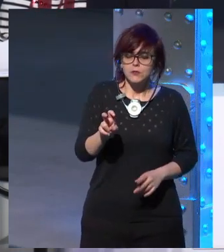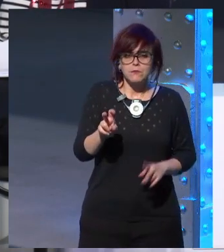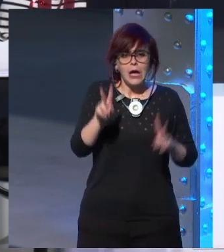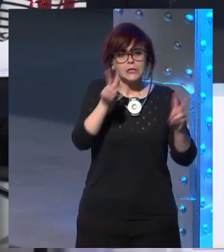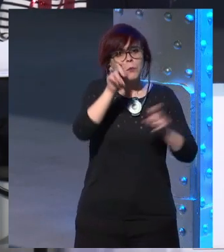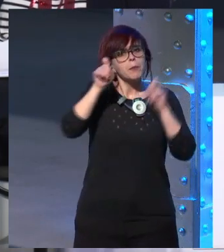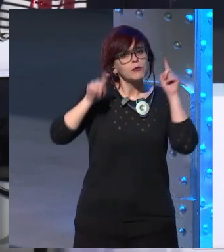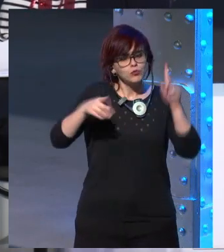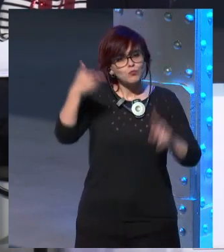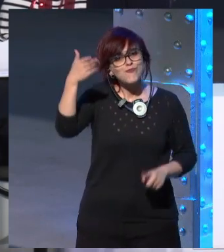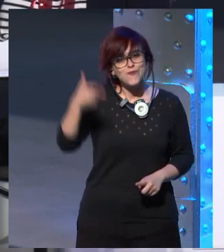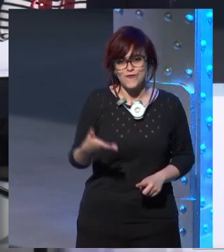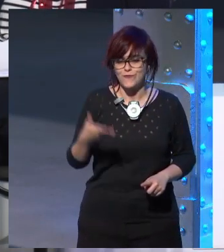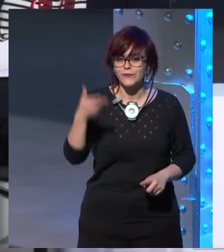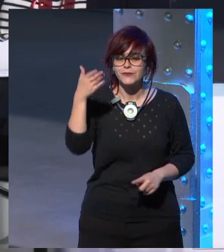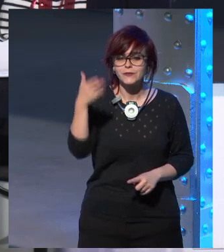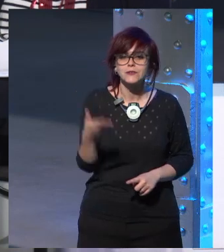out of...